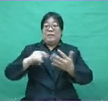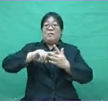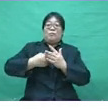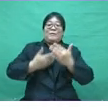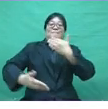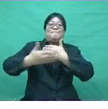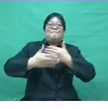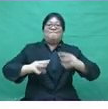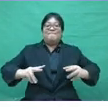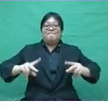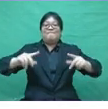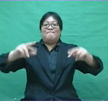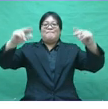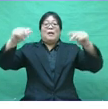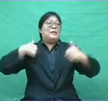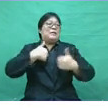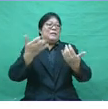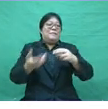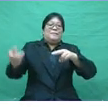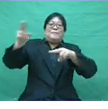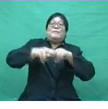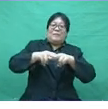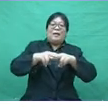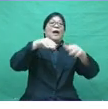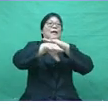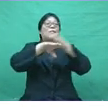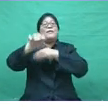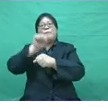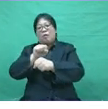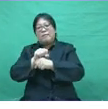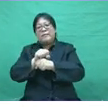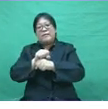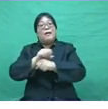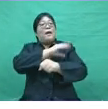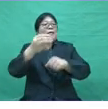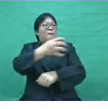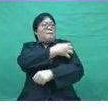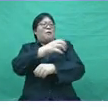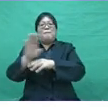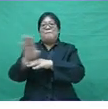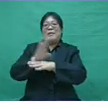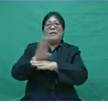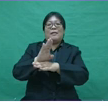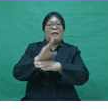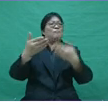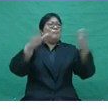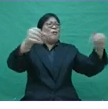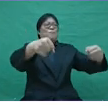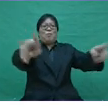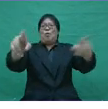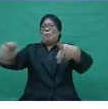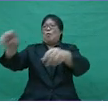we started looking into increasing the access to employment while empowering businesses to create jobs by